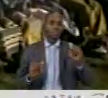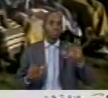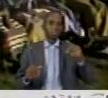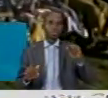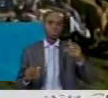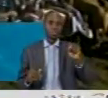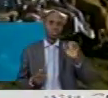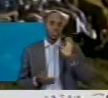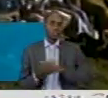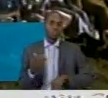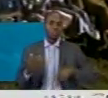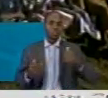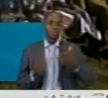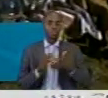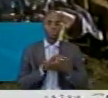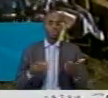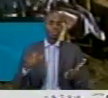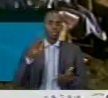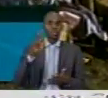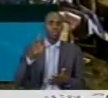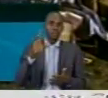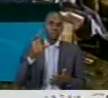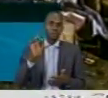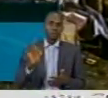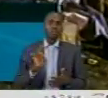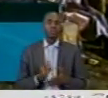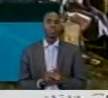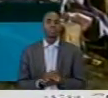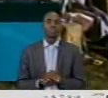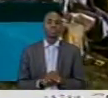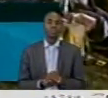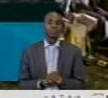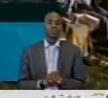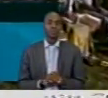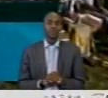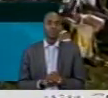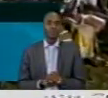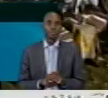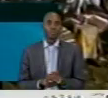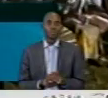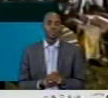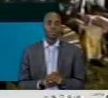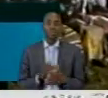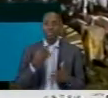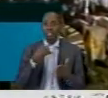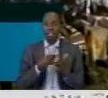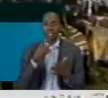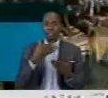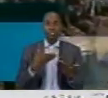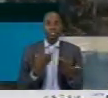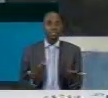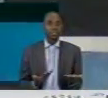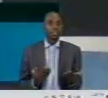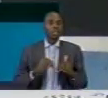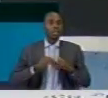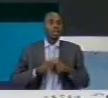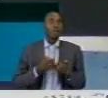chapter 10. Reading from verse 38. It says how